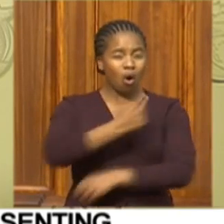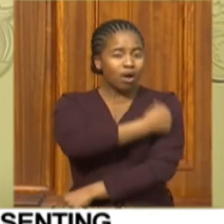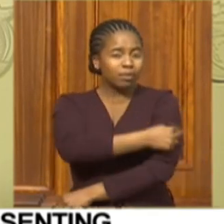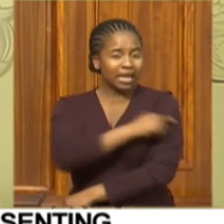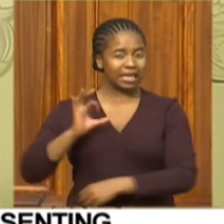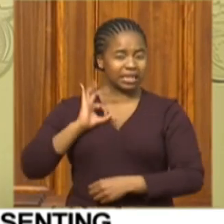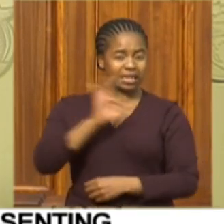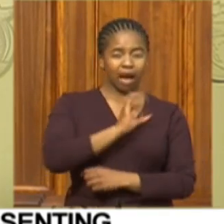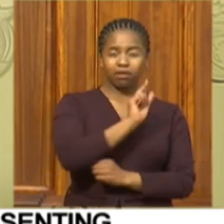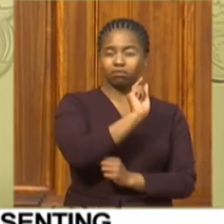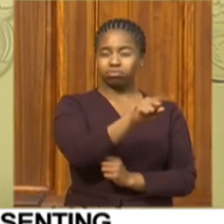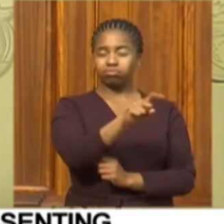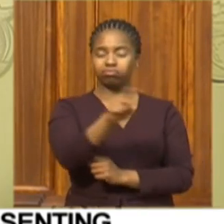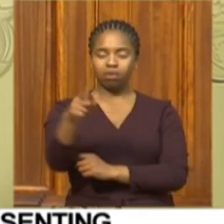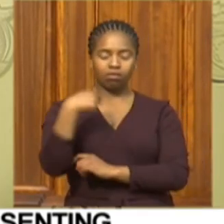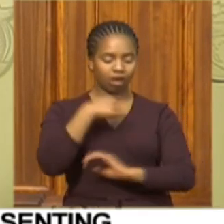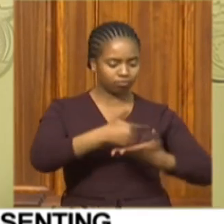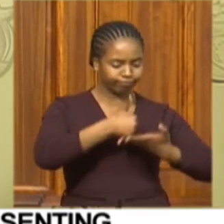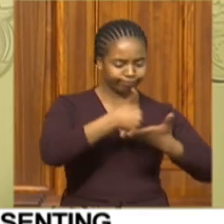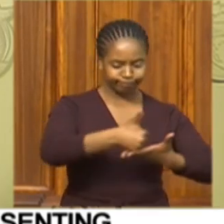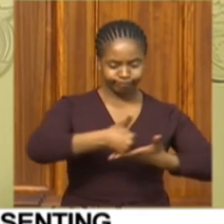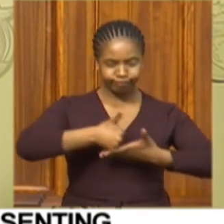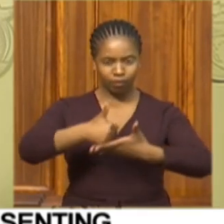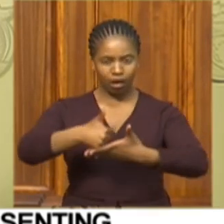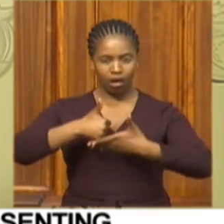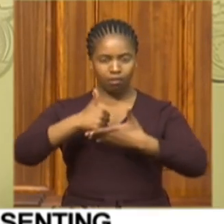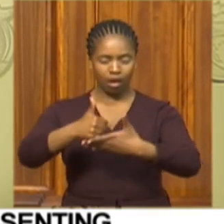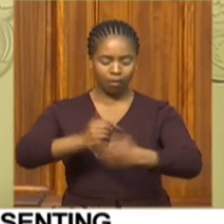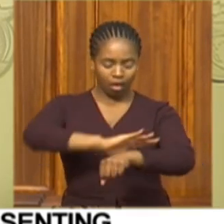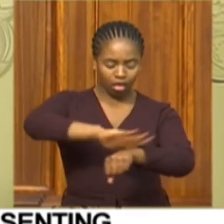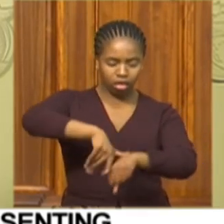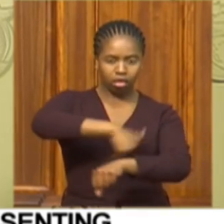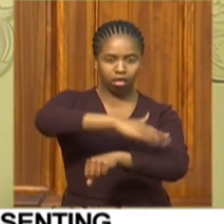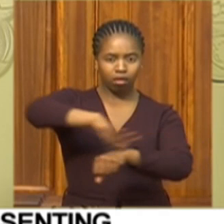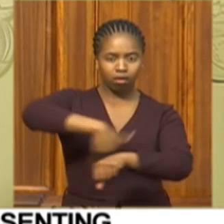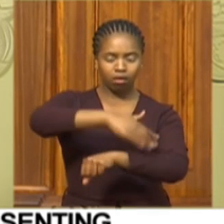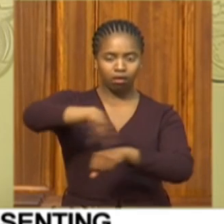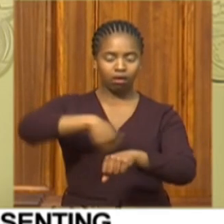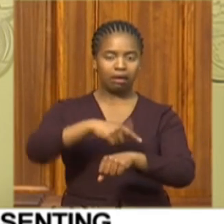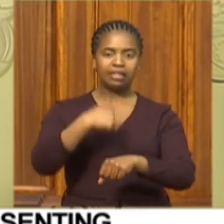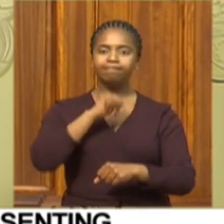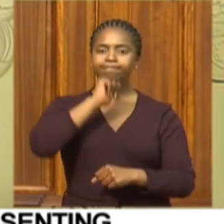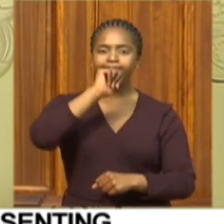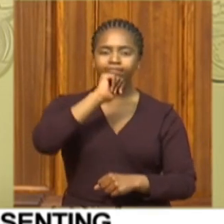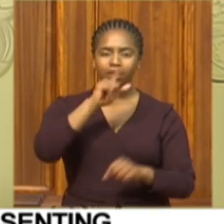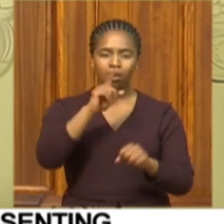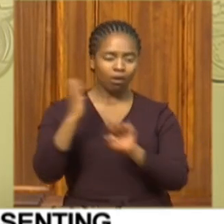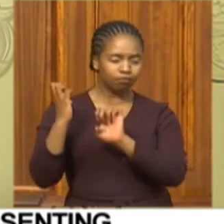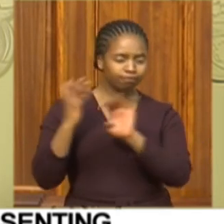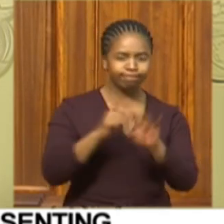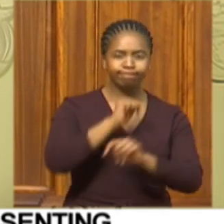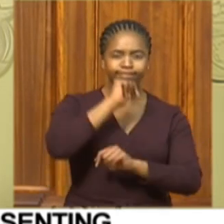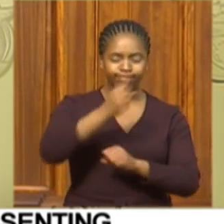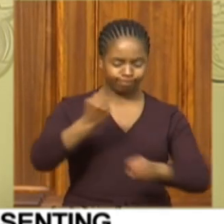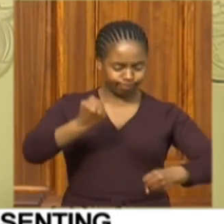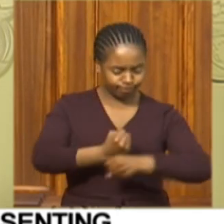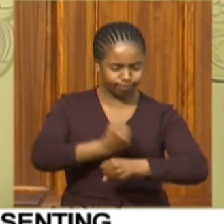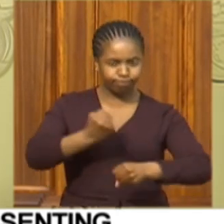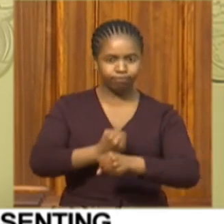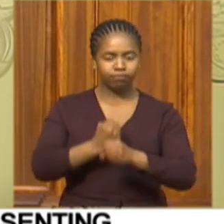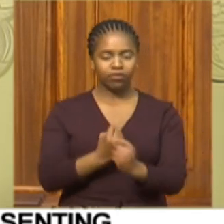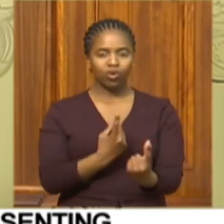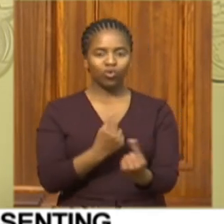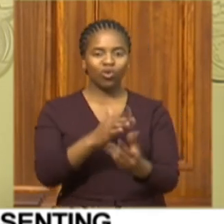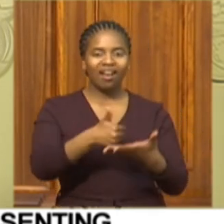and other health professionals who have had to confront this unprecedented disease,